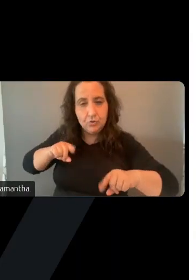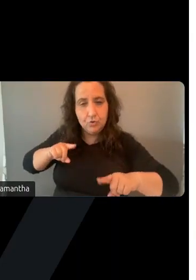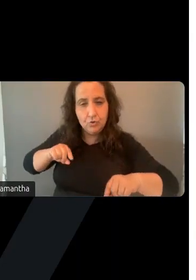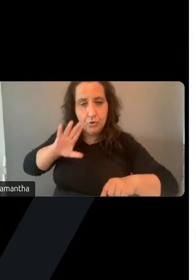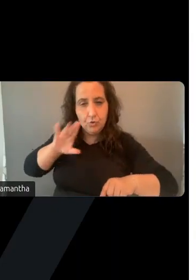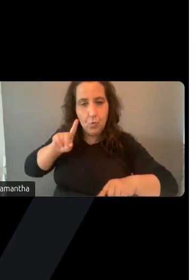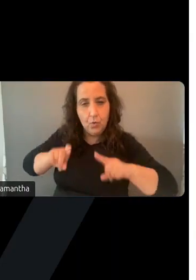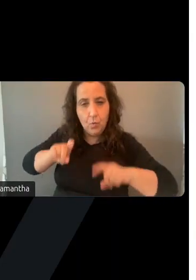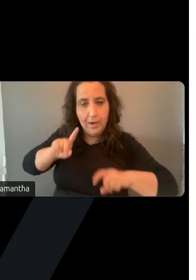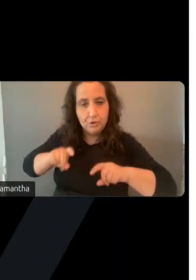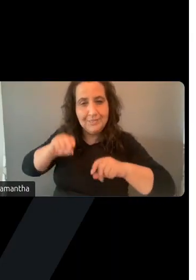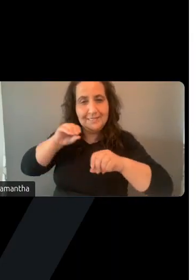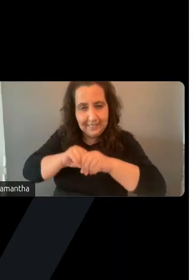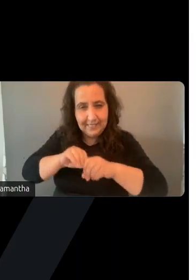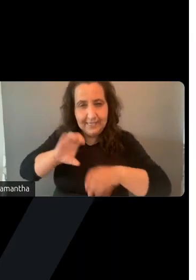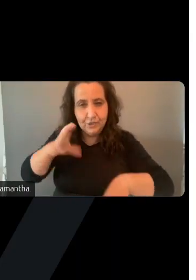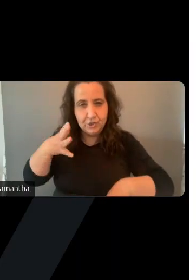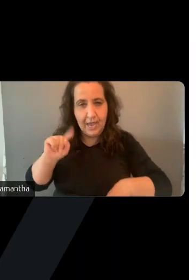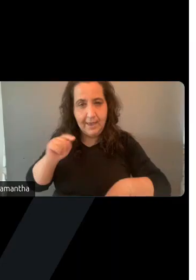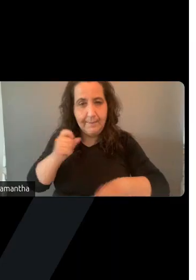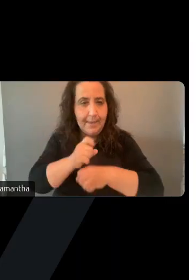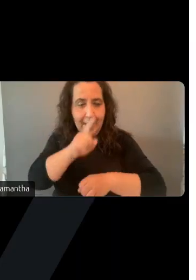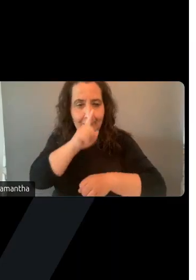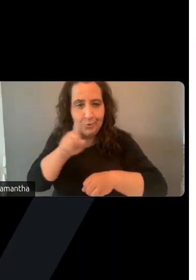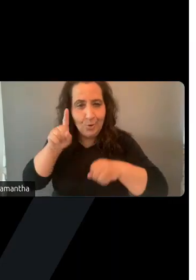just make sure you're asking your questions there.